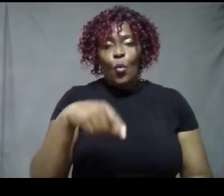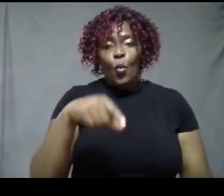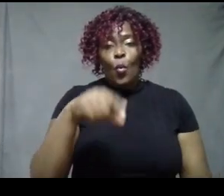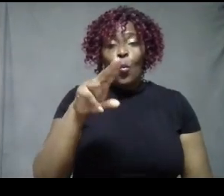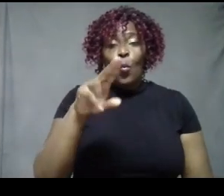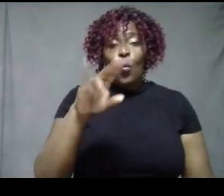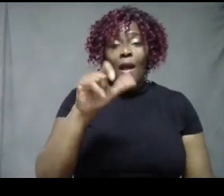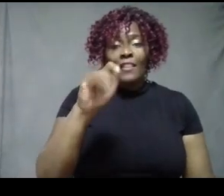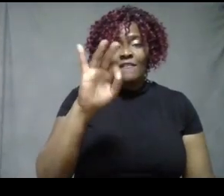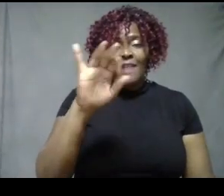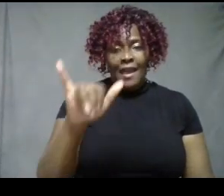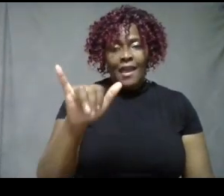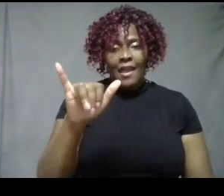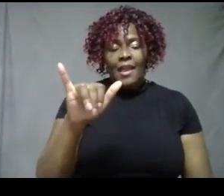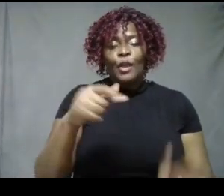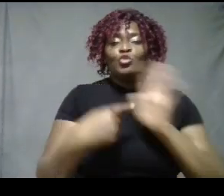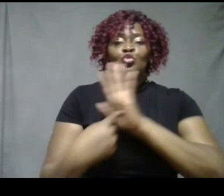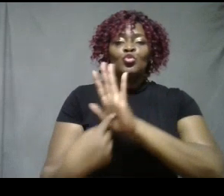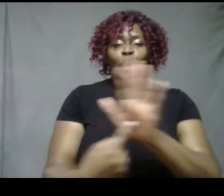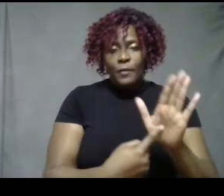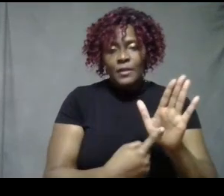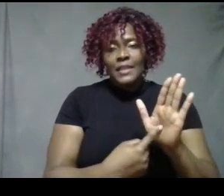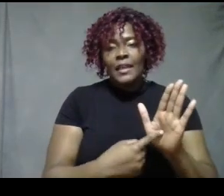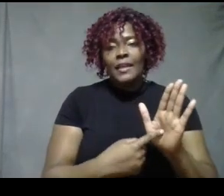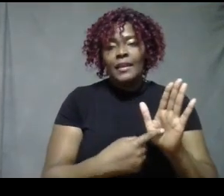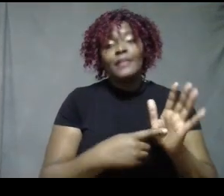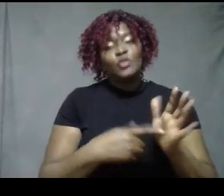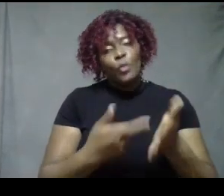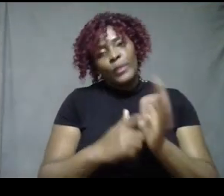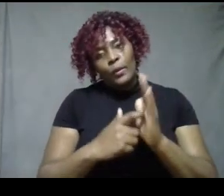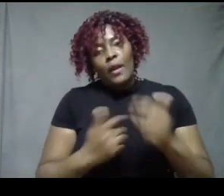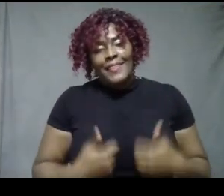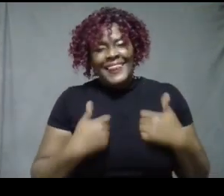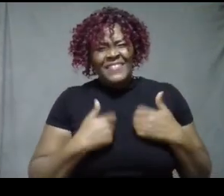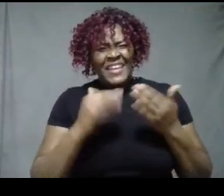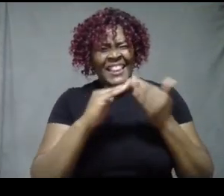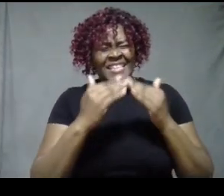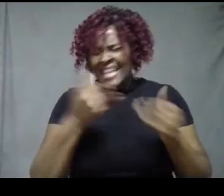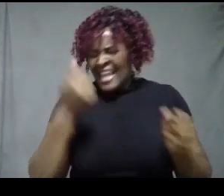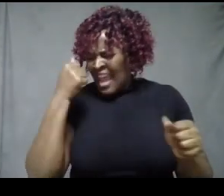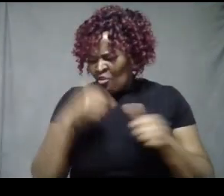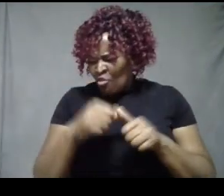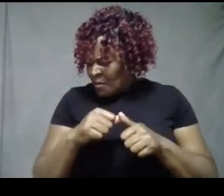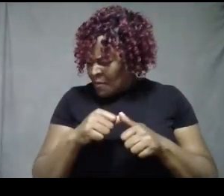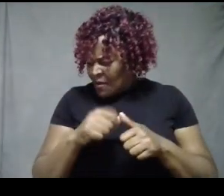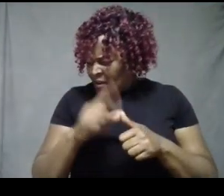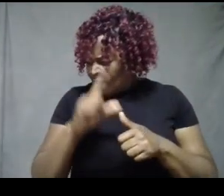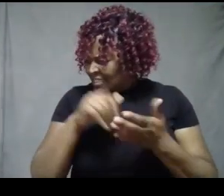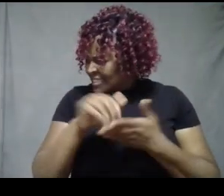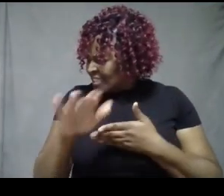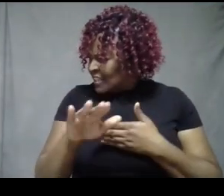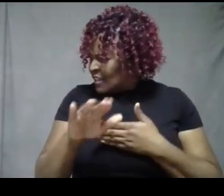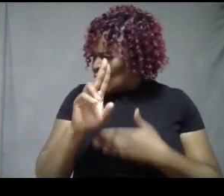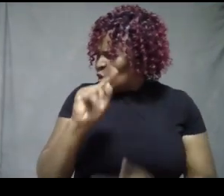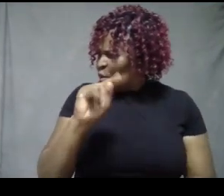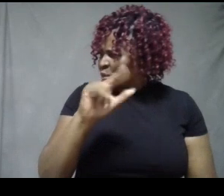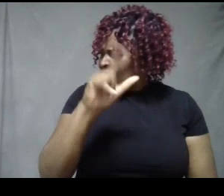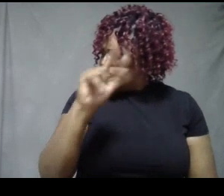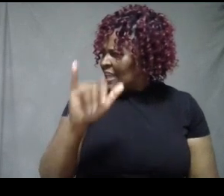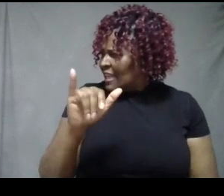know, your qualification as far as living in the city, I don't remember submitting a utility bill. Is that